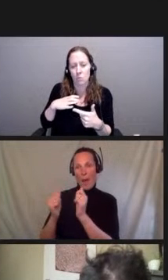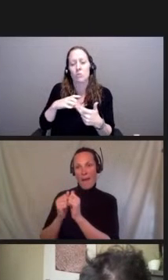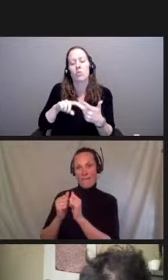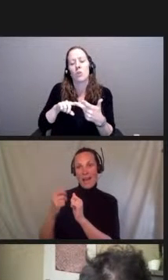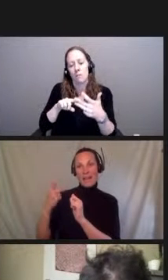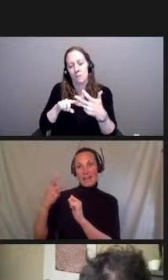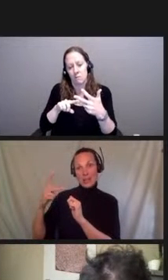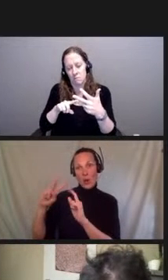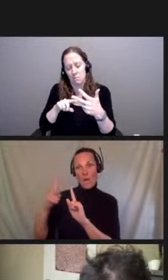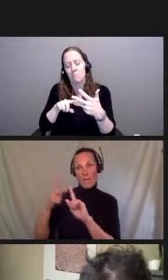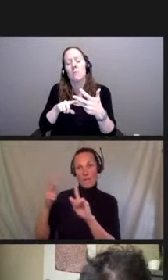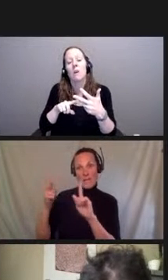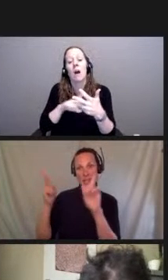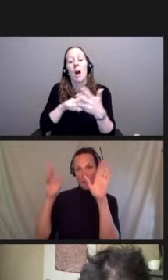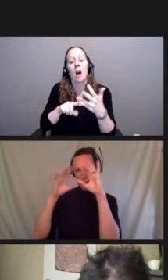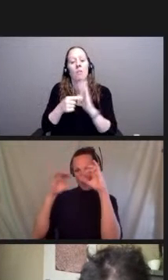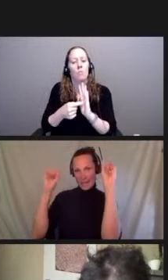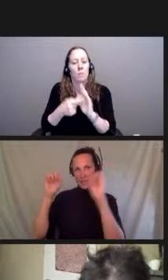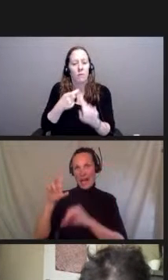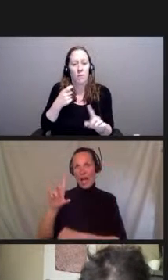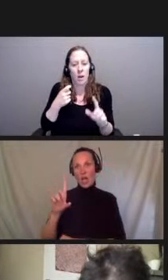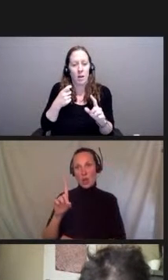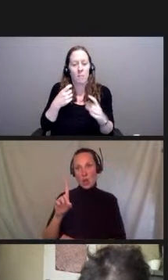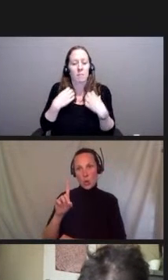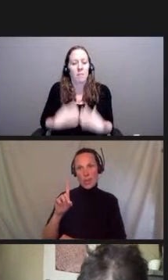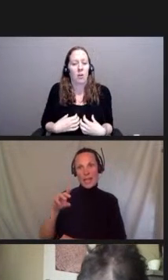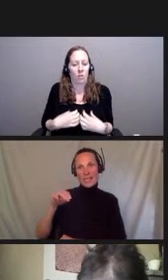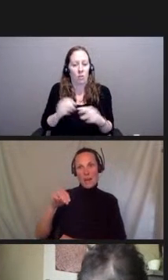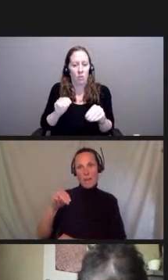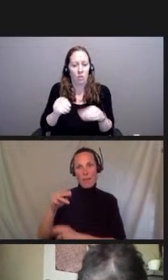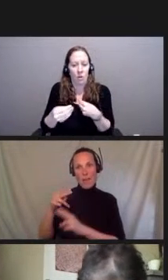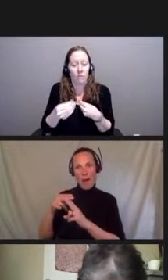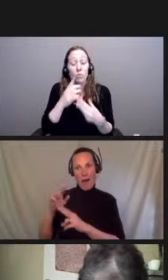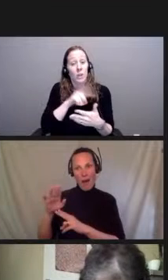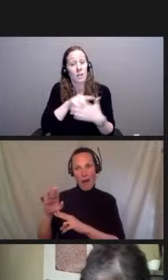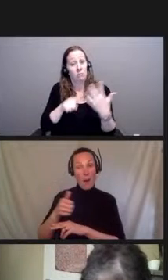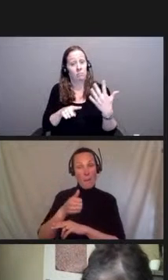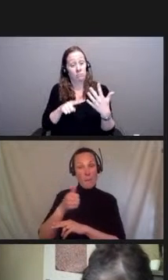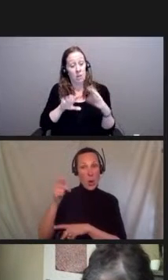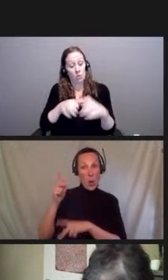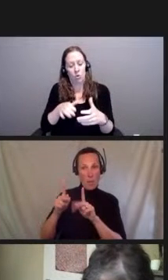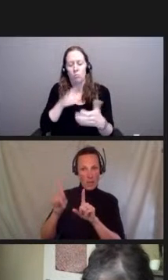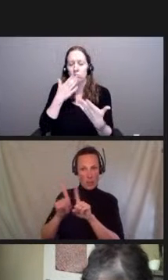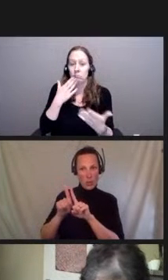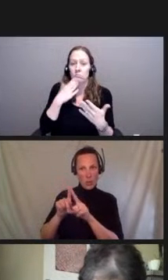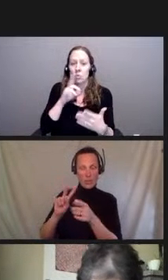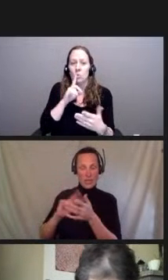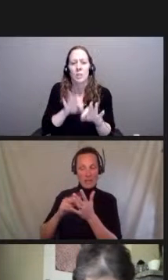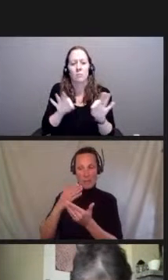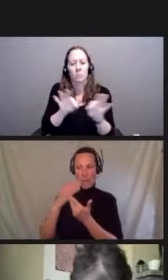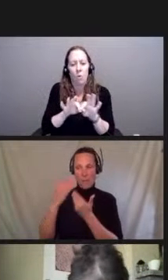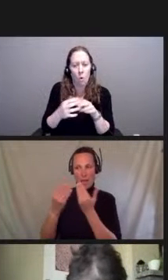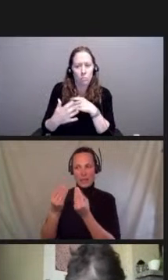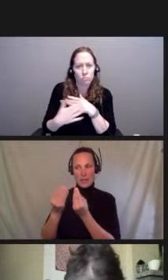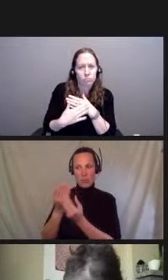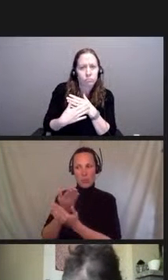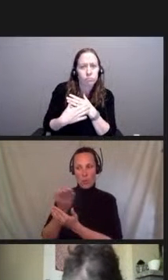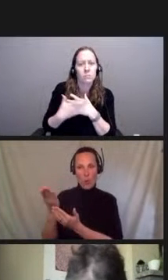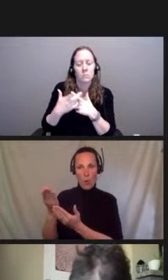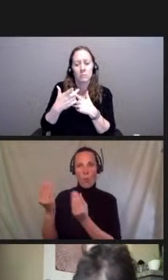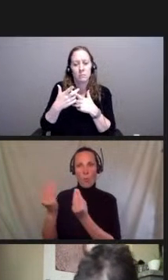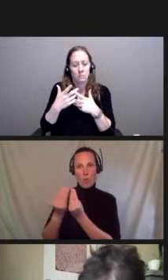and a representative from the Mayor's office. So thanking them, they've been instrumental in helping strategically guide the